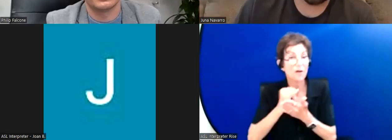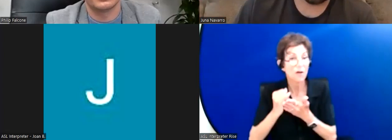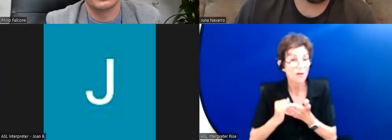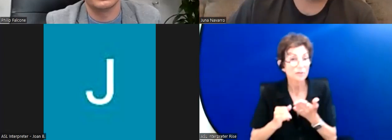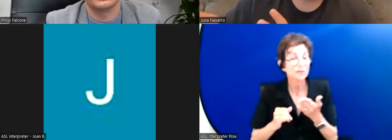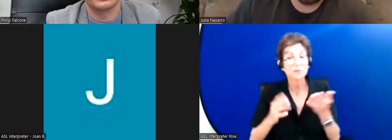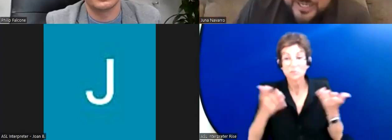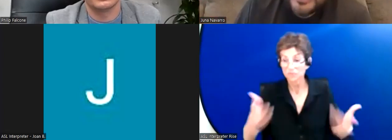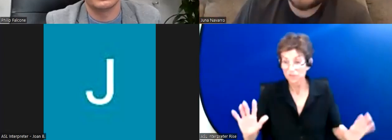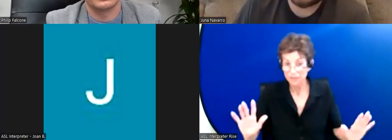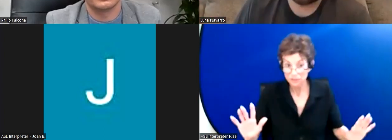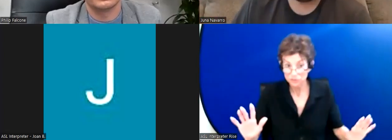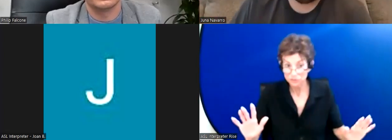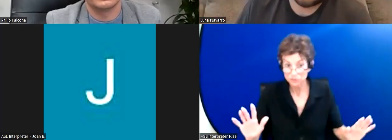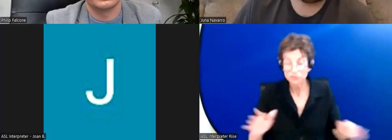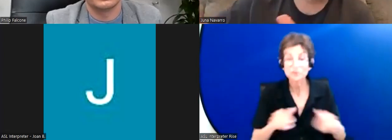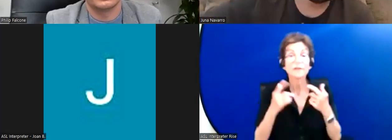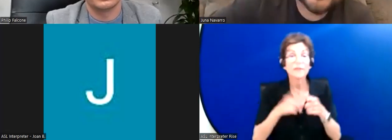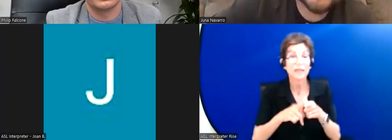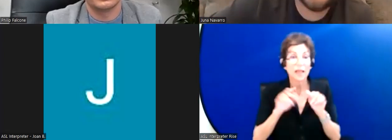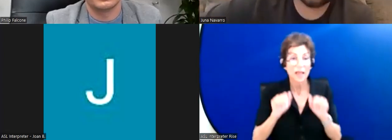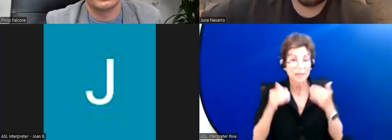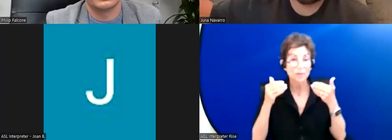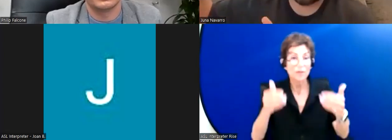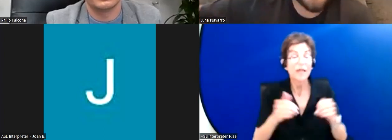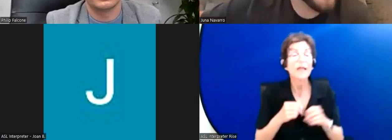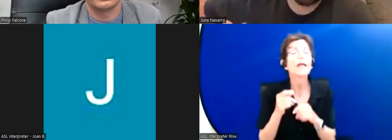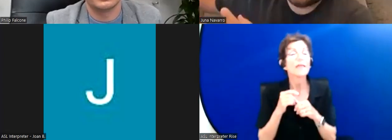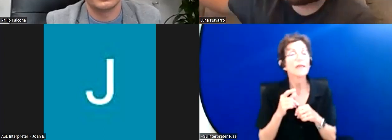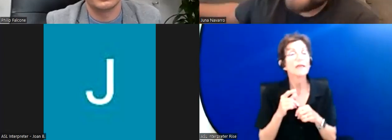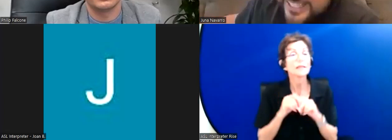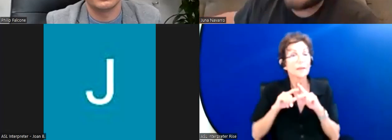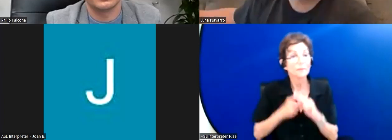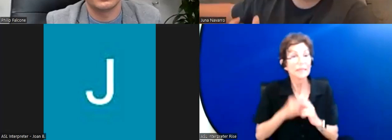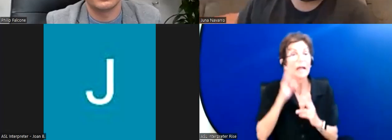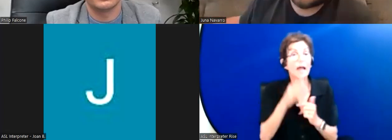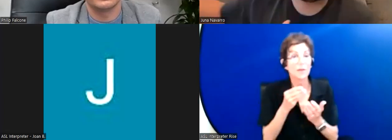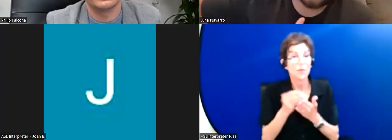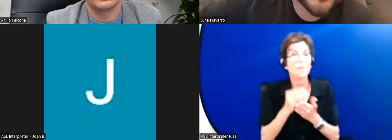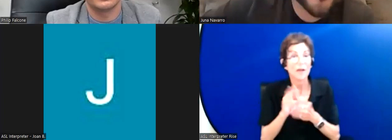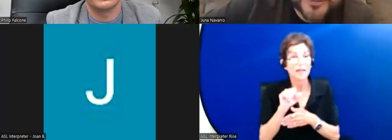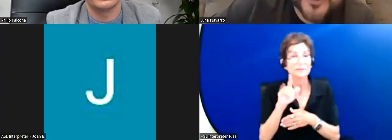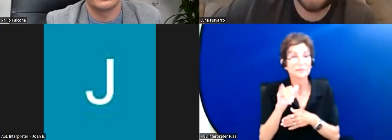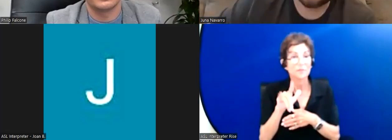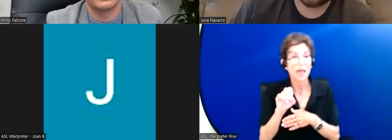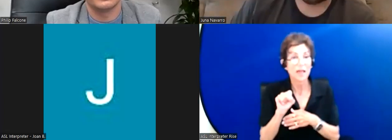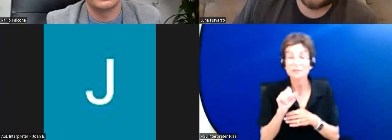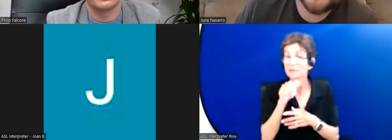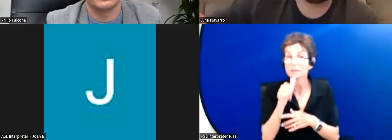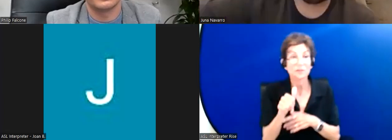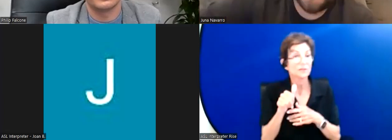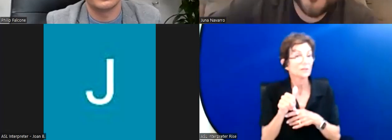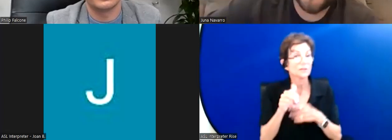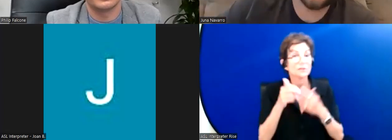week purchasing supplies based on the approved design. Try not to buy supplies until your design's approved, and